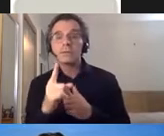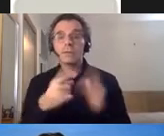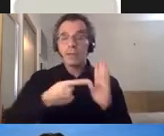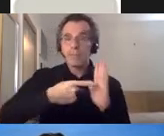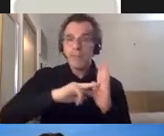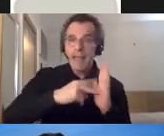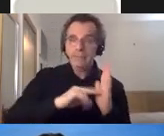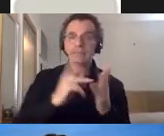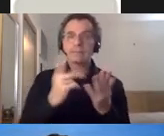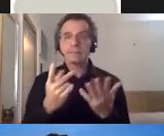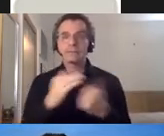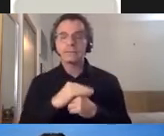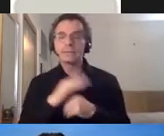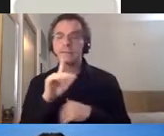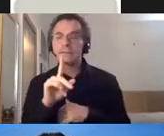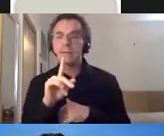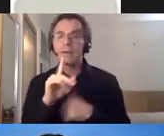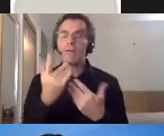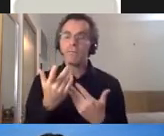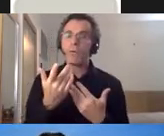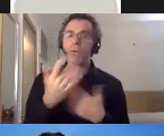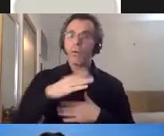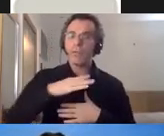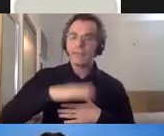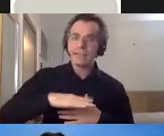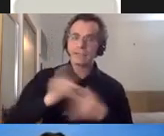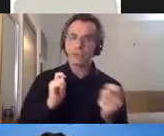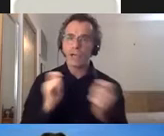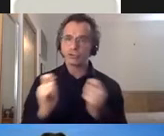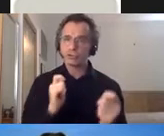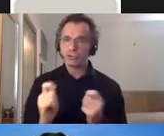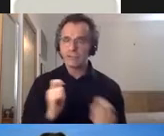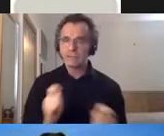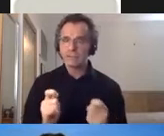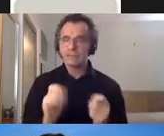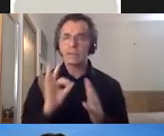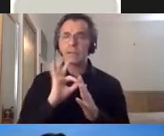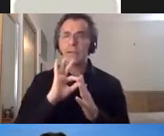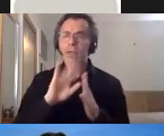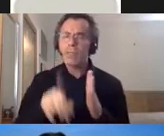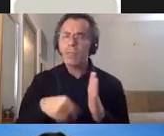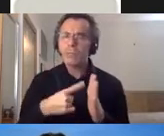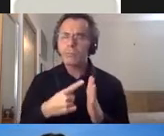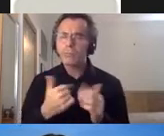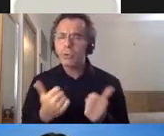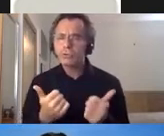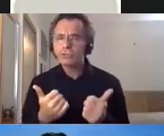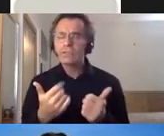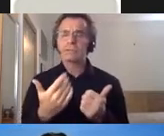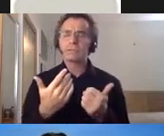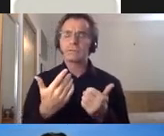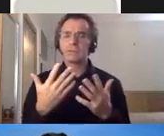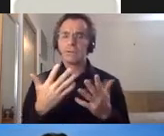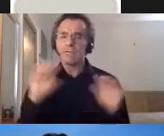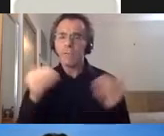terms of implementing reasonable adjustments. The project was conducted by ALFI, Alliance for Education,